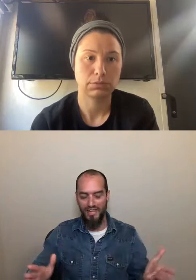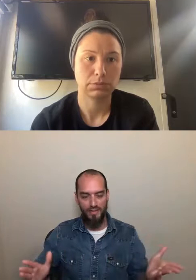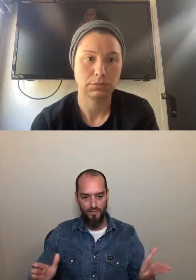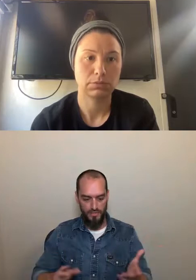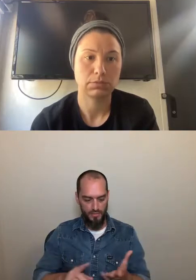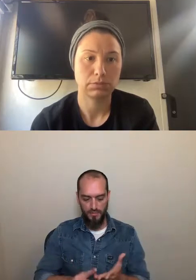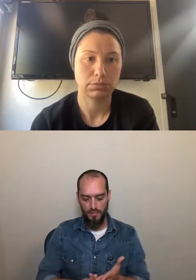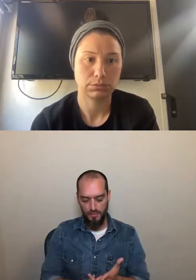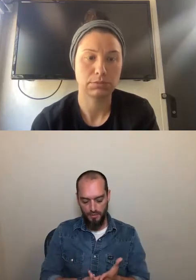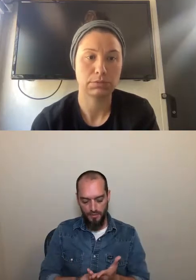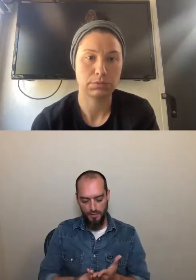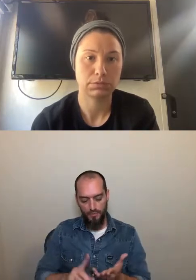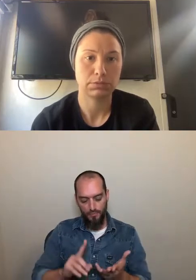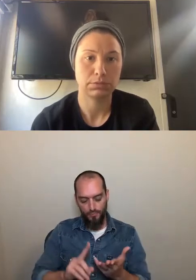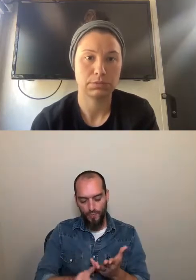grow on anything.